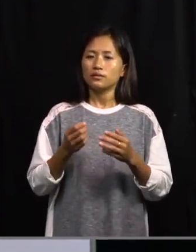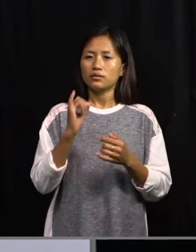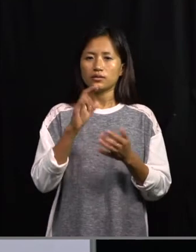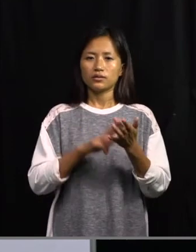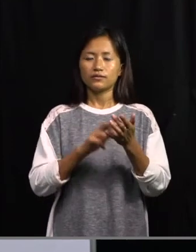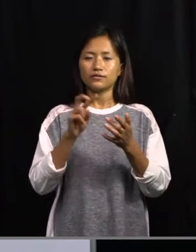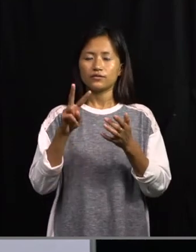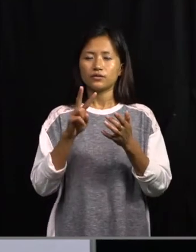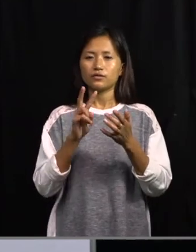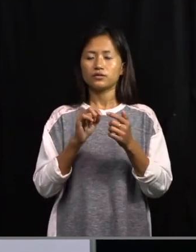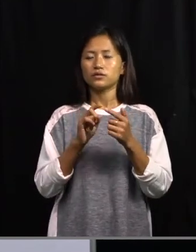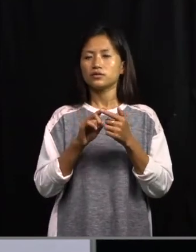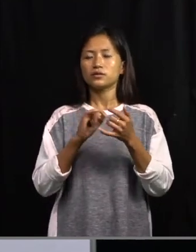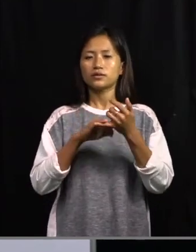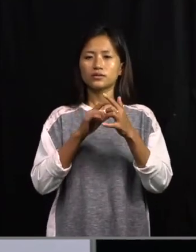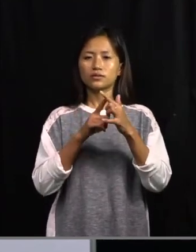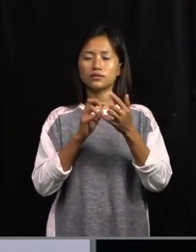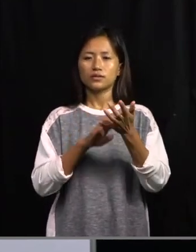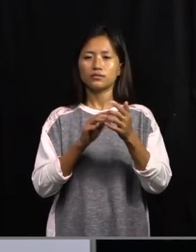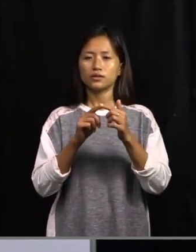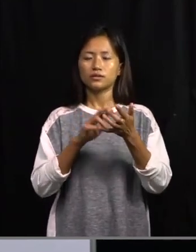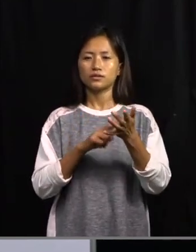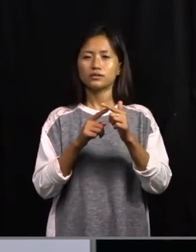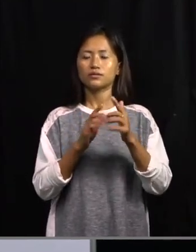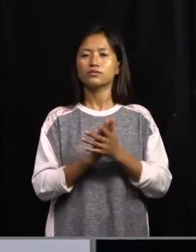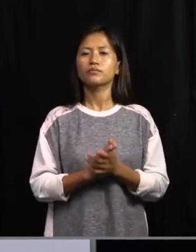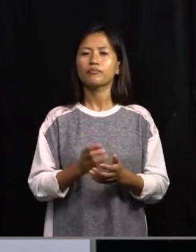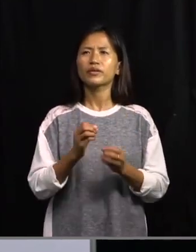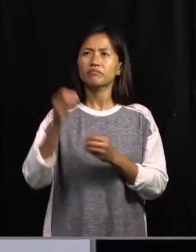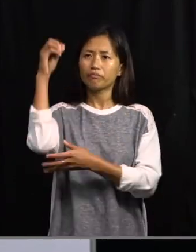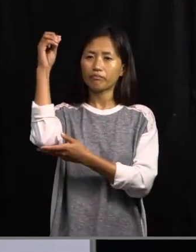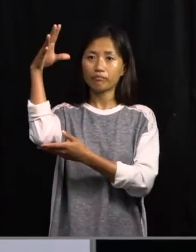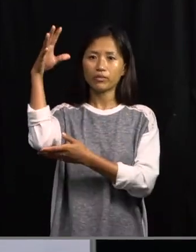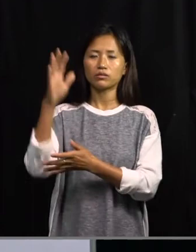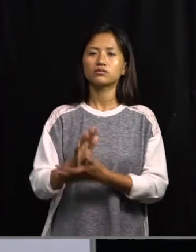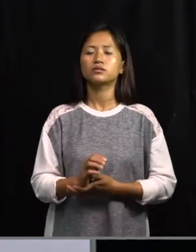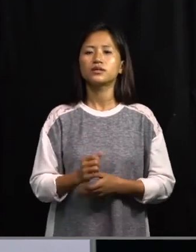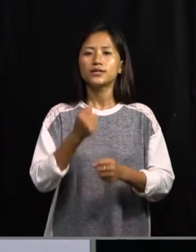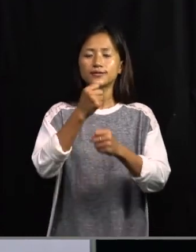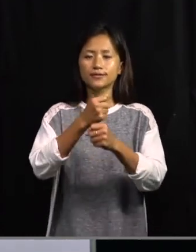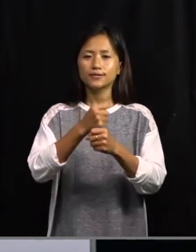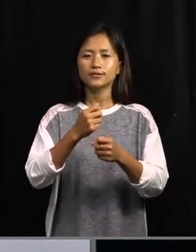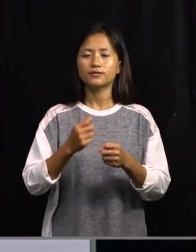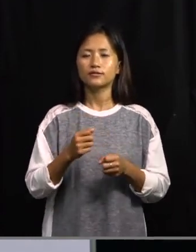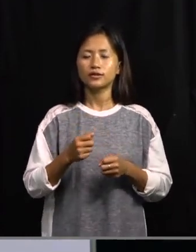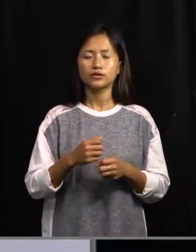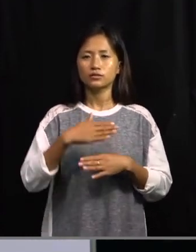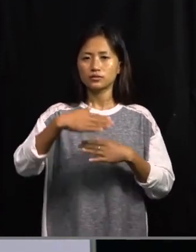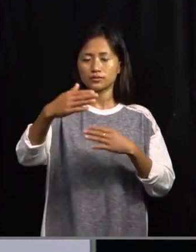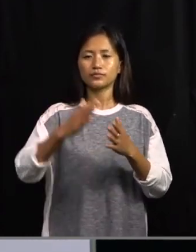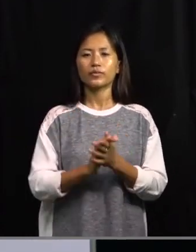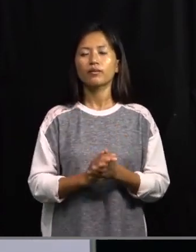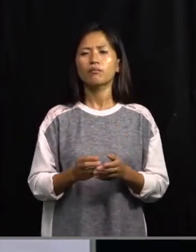far. Then, you know, power generation, then in many areas, both the